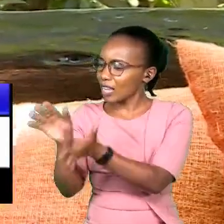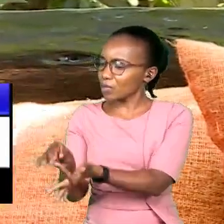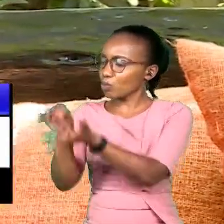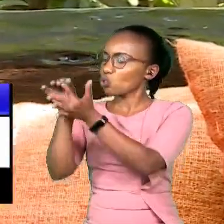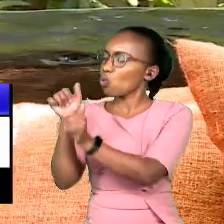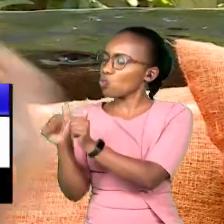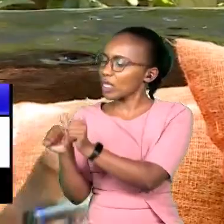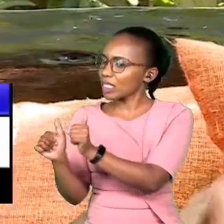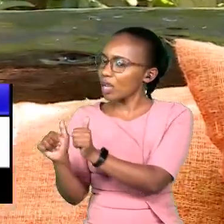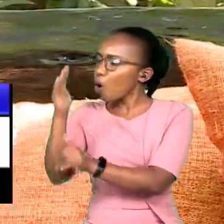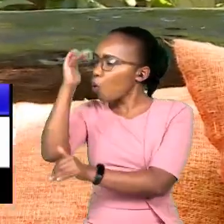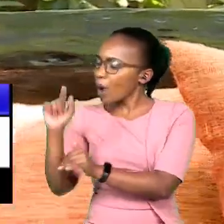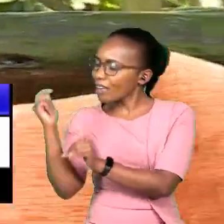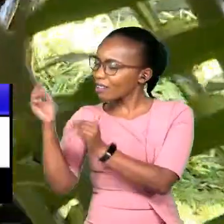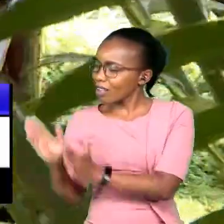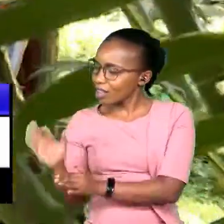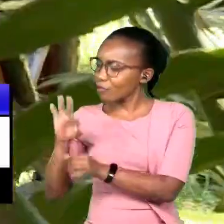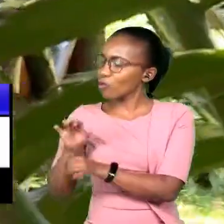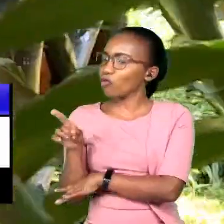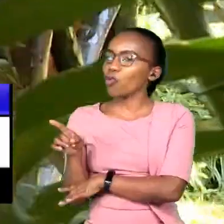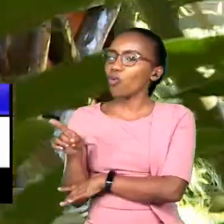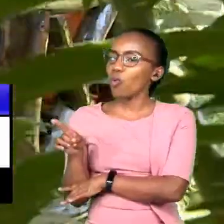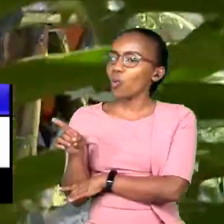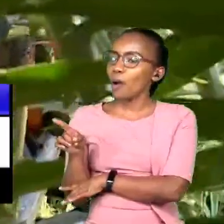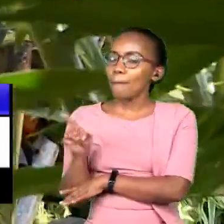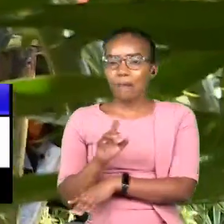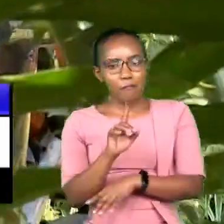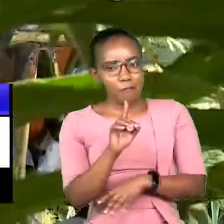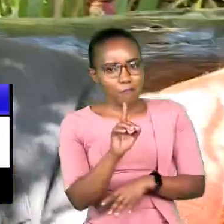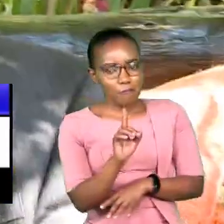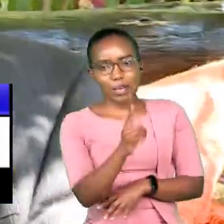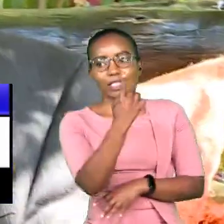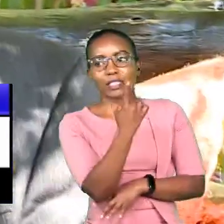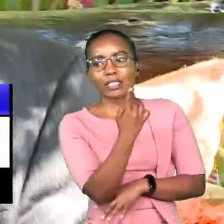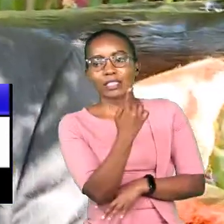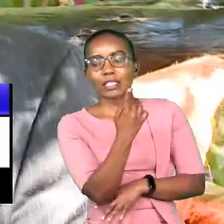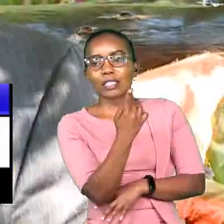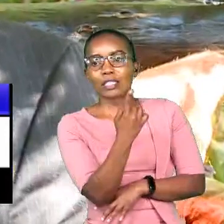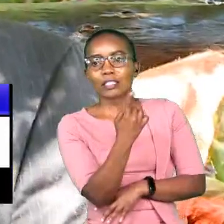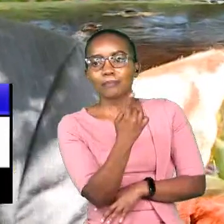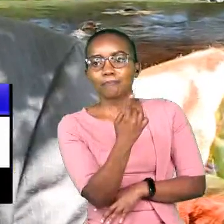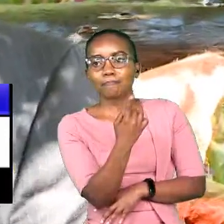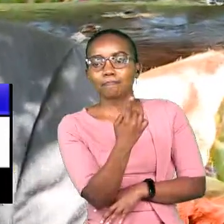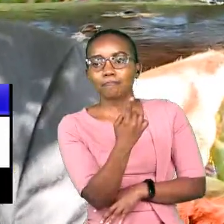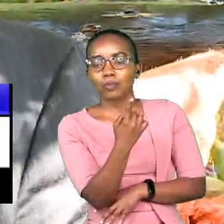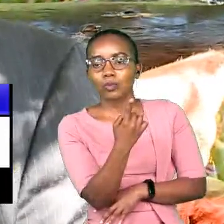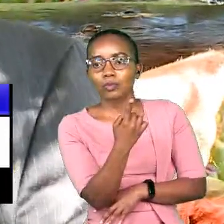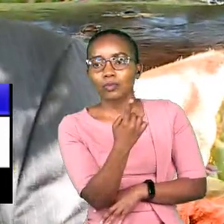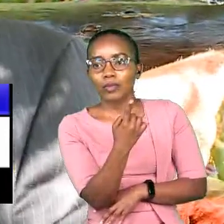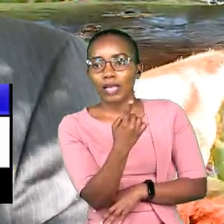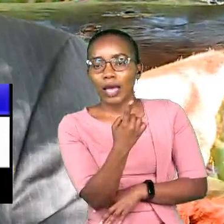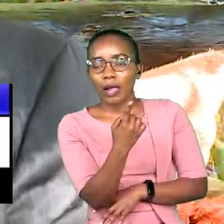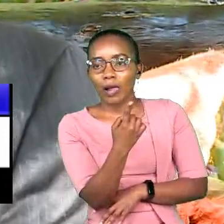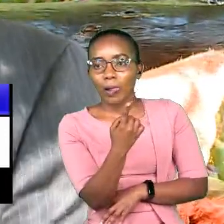to the table? Why should Kenyans vote for you? Okay, so first of all, I would like to bring to the table a candidacy